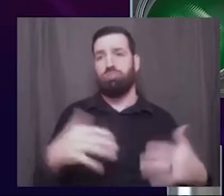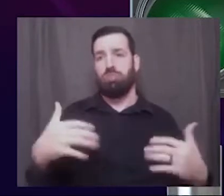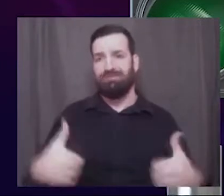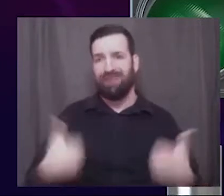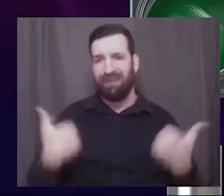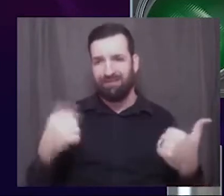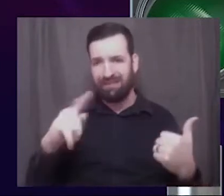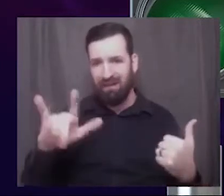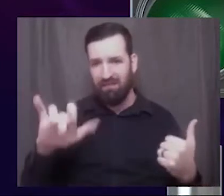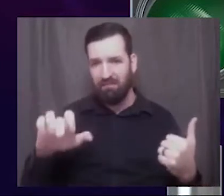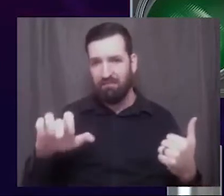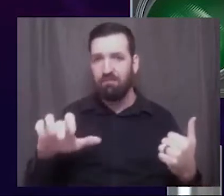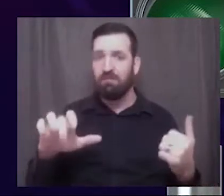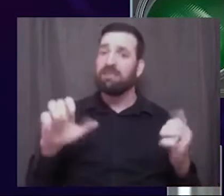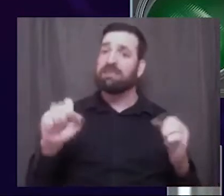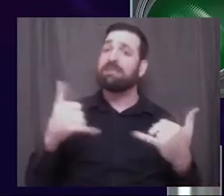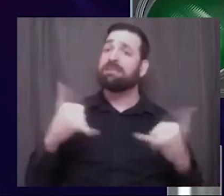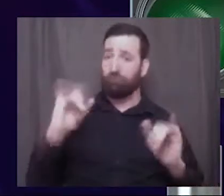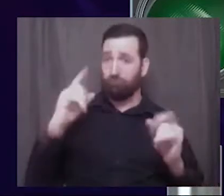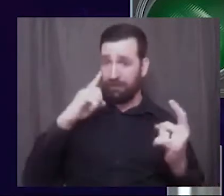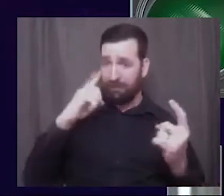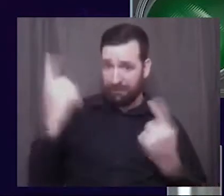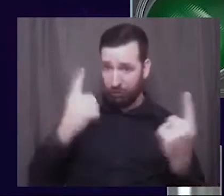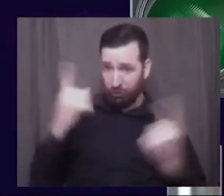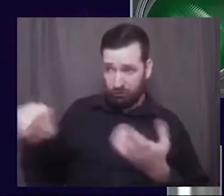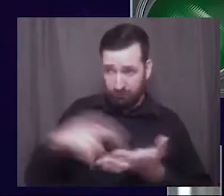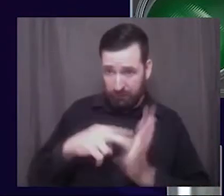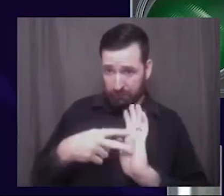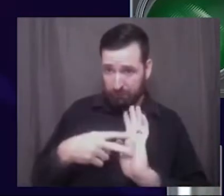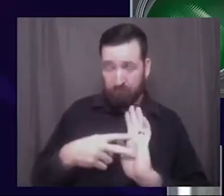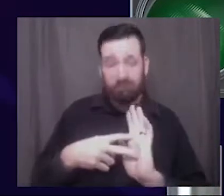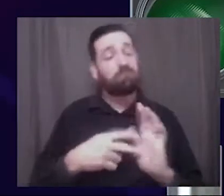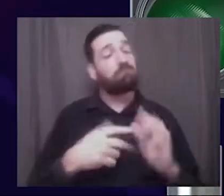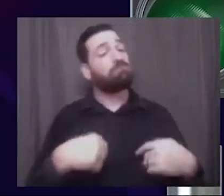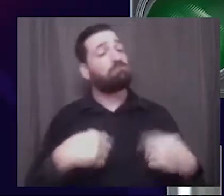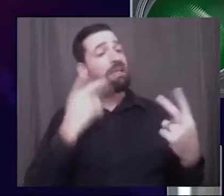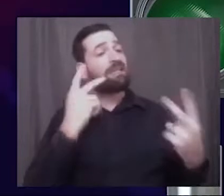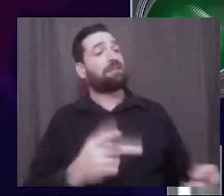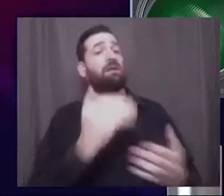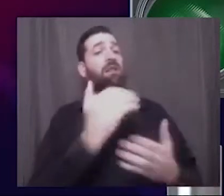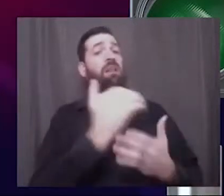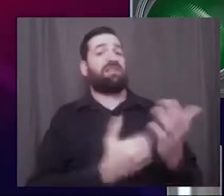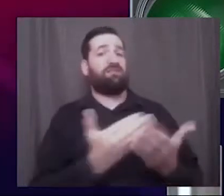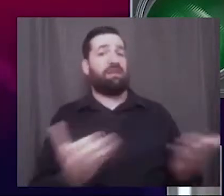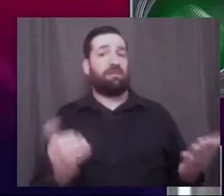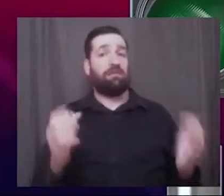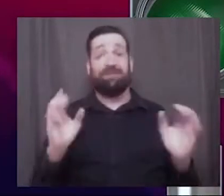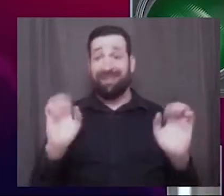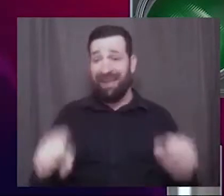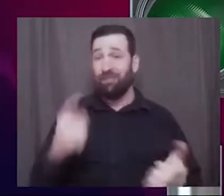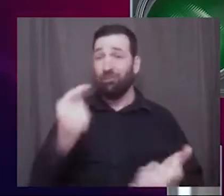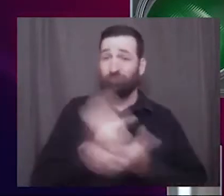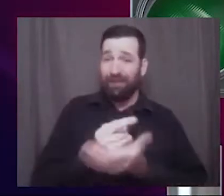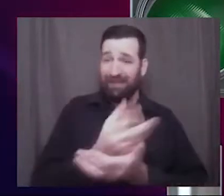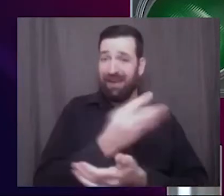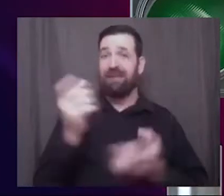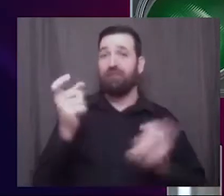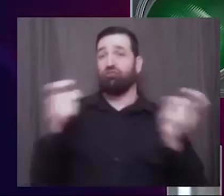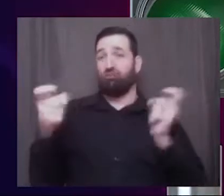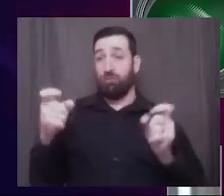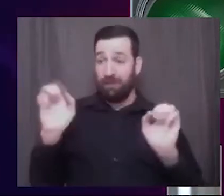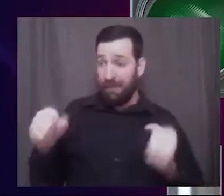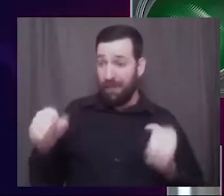still consider hormone therapy? That's what you're saying. What I see is a list of things that can absolutely be treated and controlled. Okay. So if you can treat your diabetes,